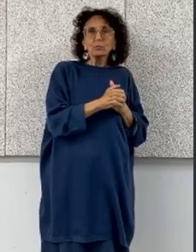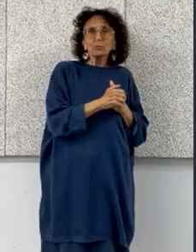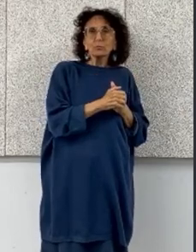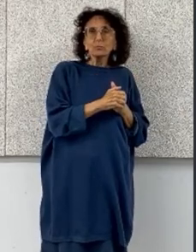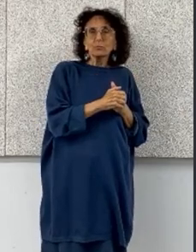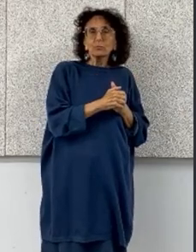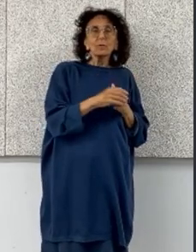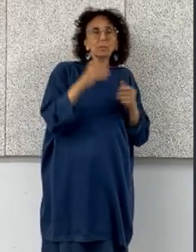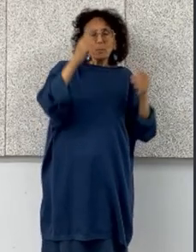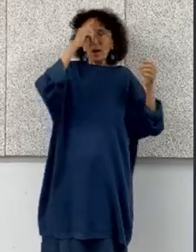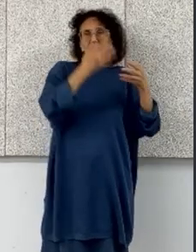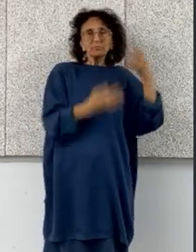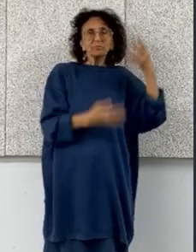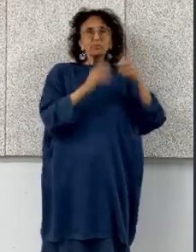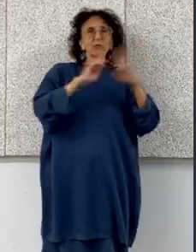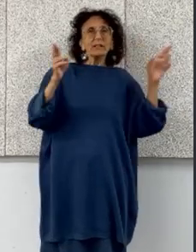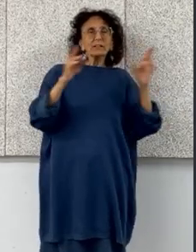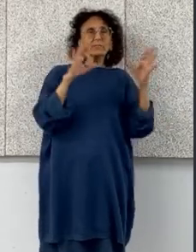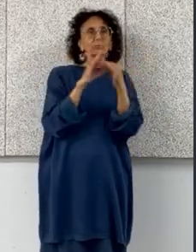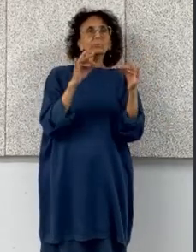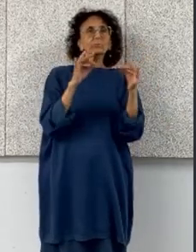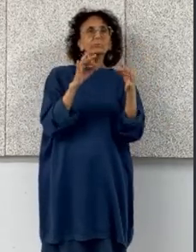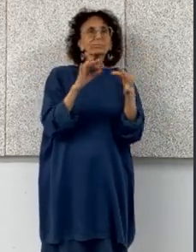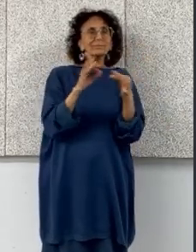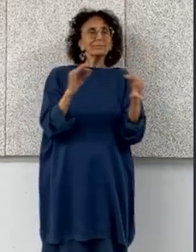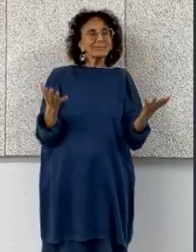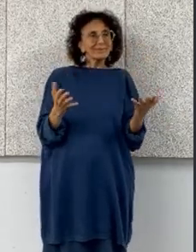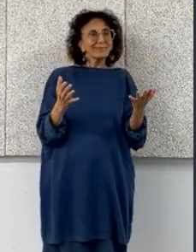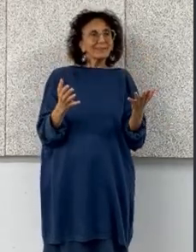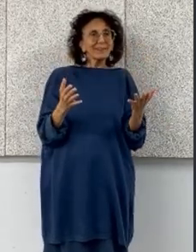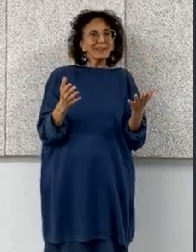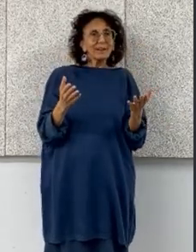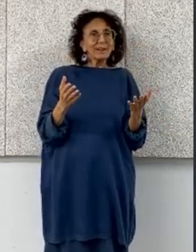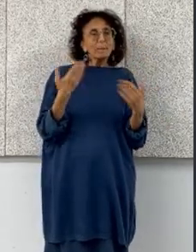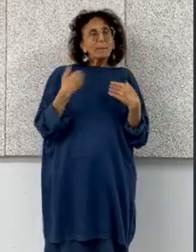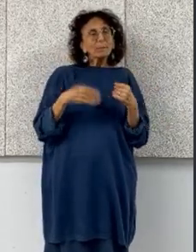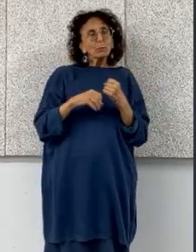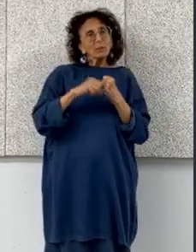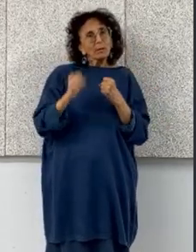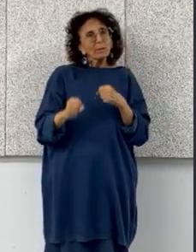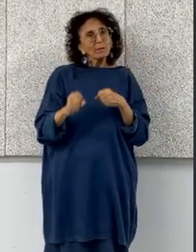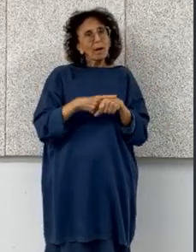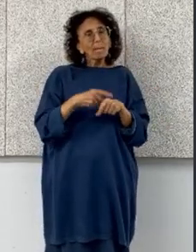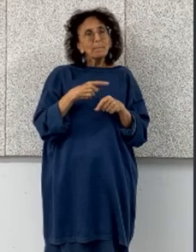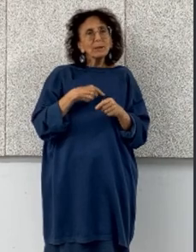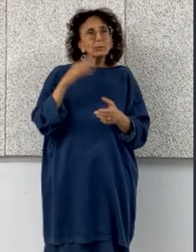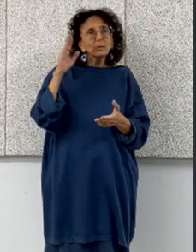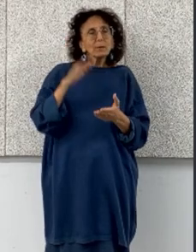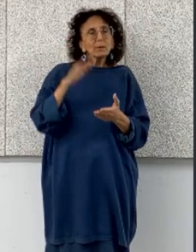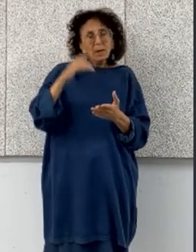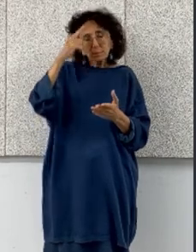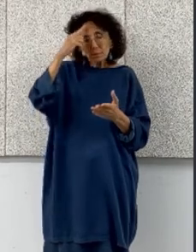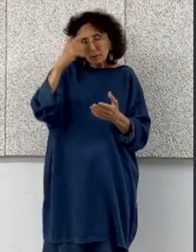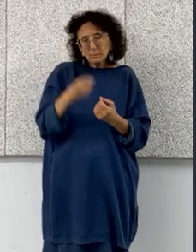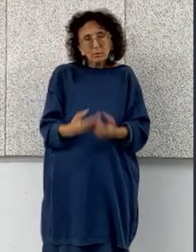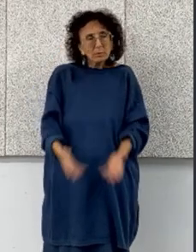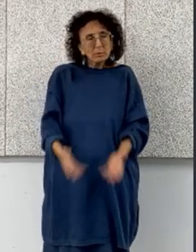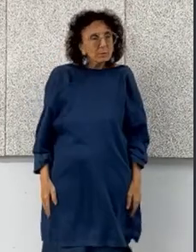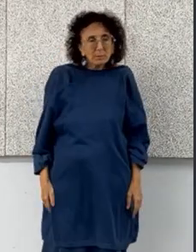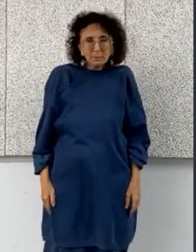off. So that it just allowed, even though it added time, it was less exhausting than having